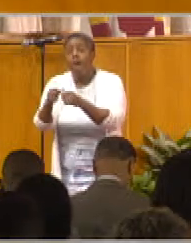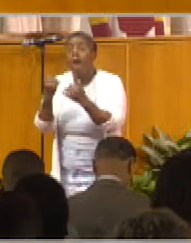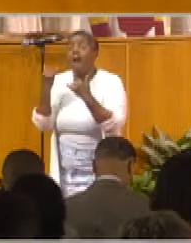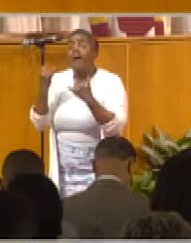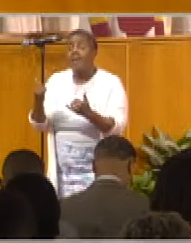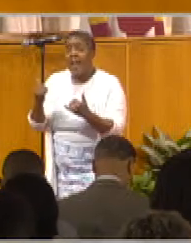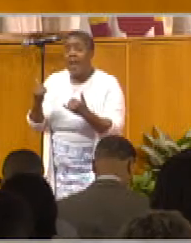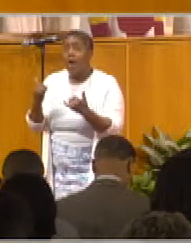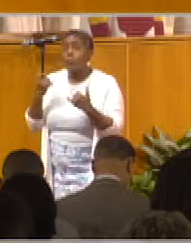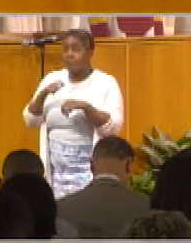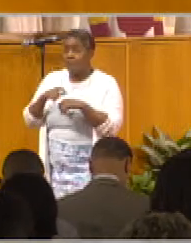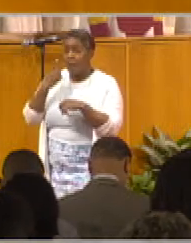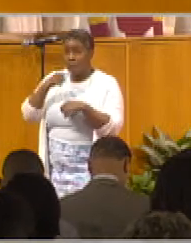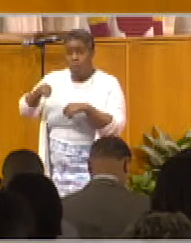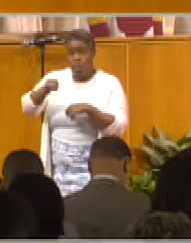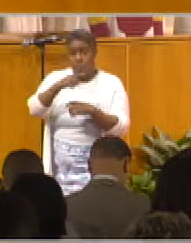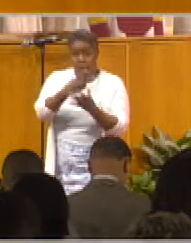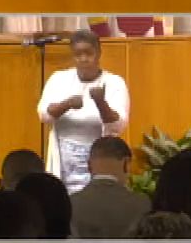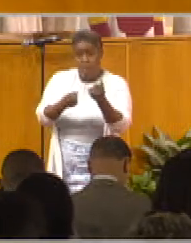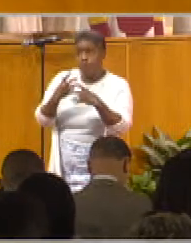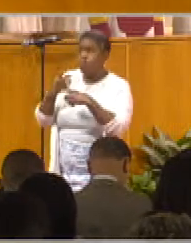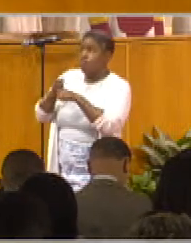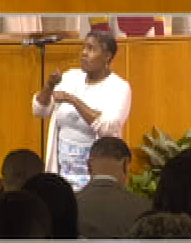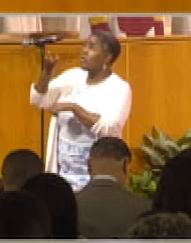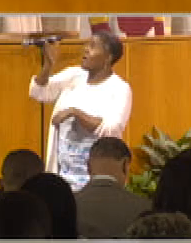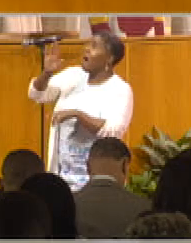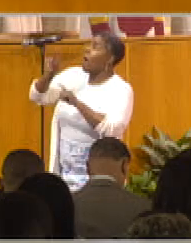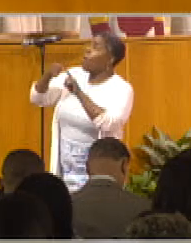trust God. Because when